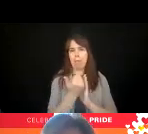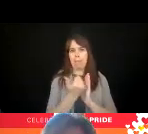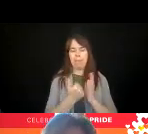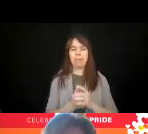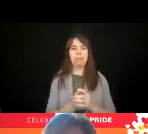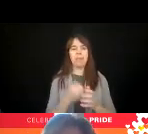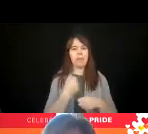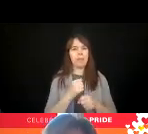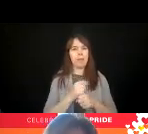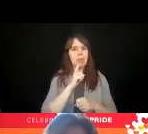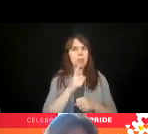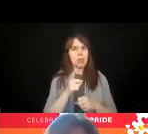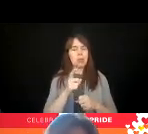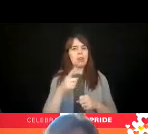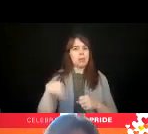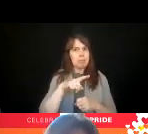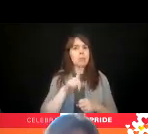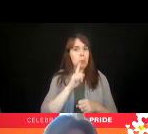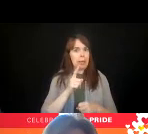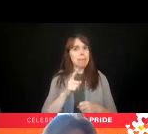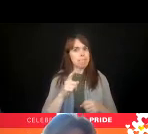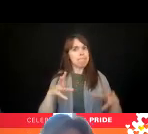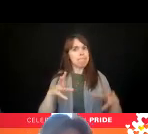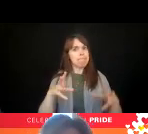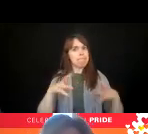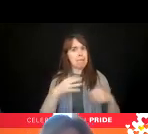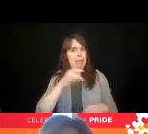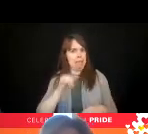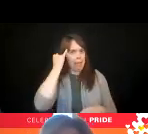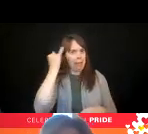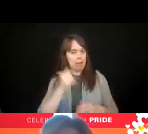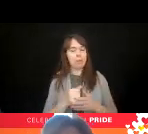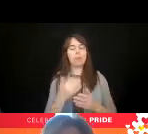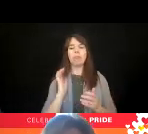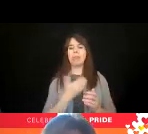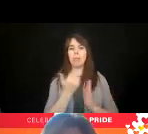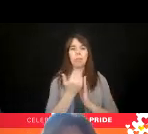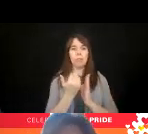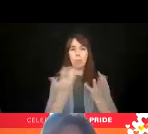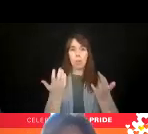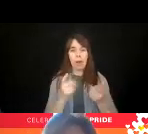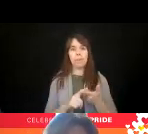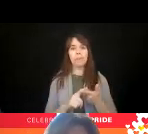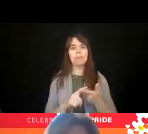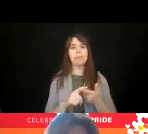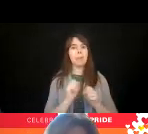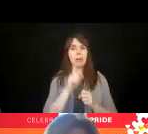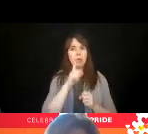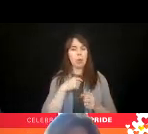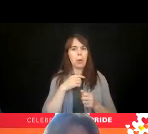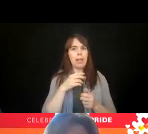were really embraced. And so the guiding principles were we were going to represent our tripartite mission